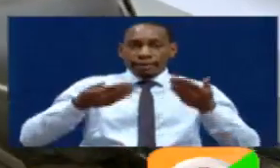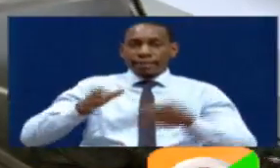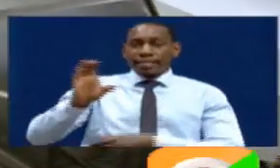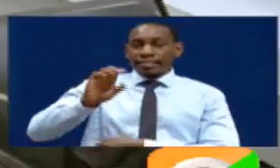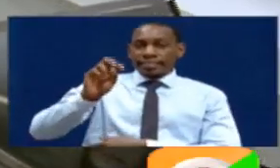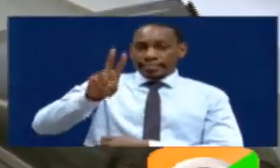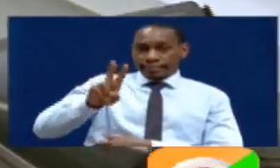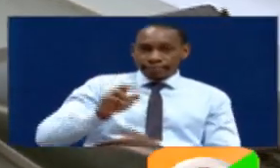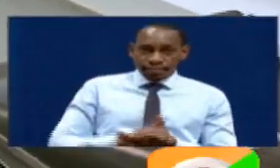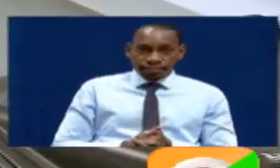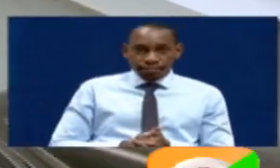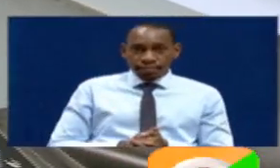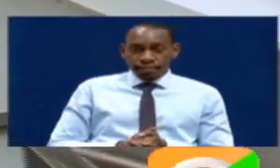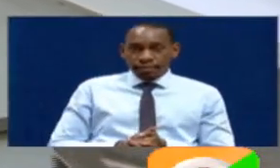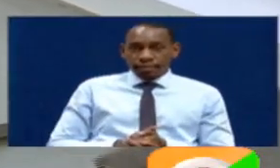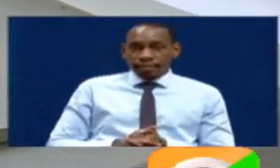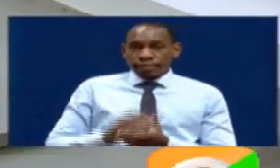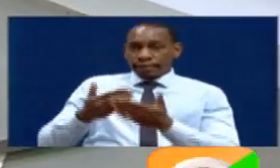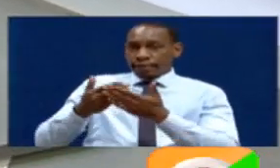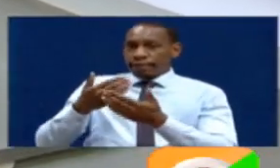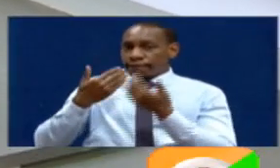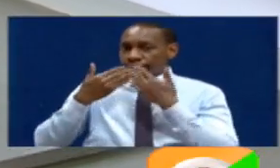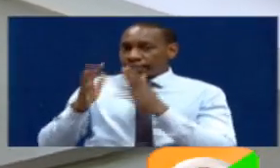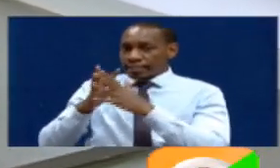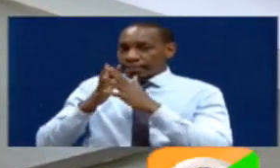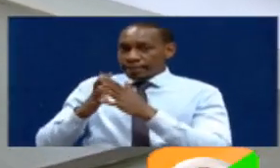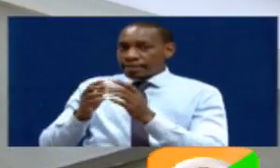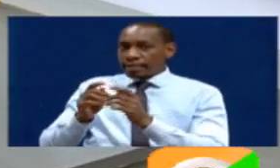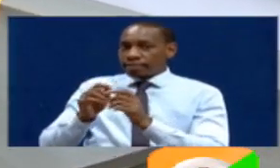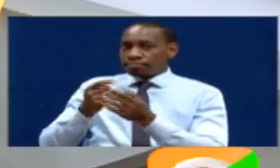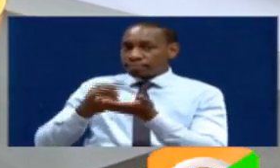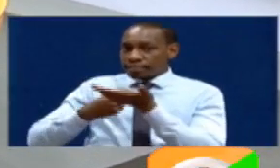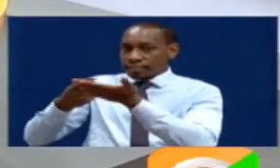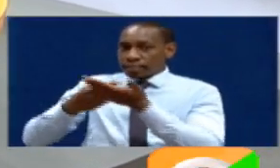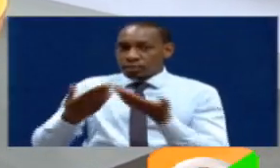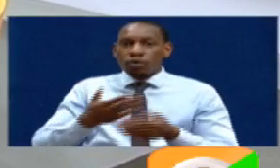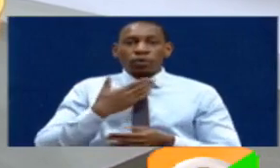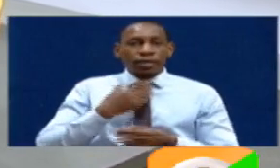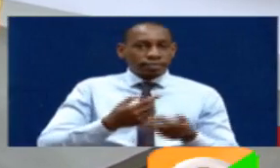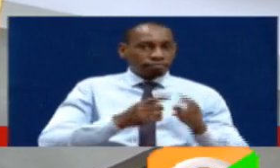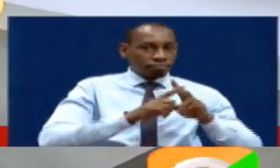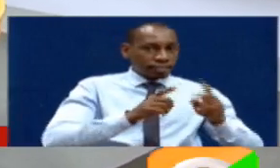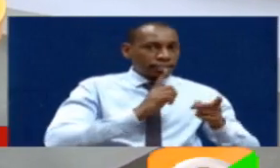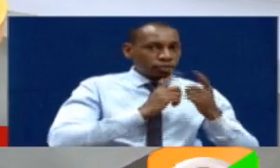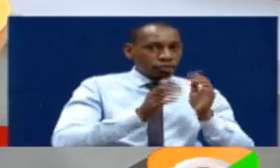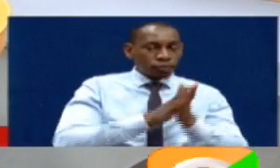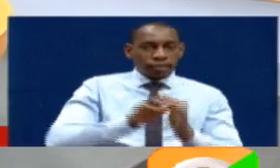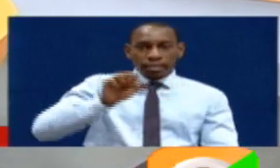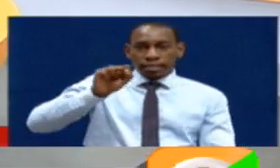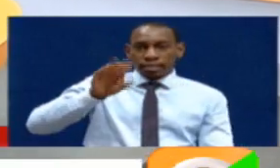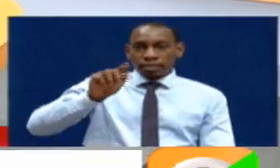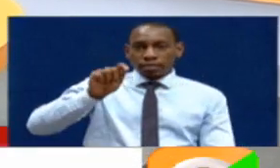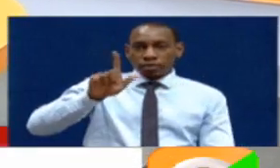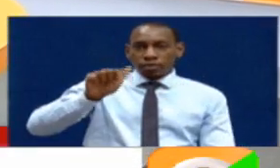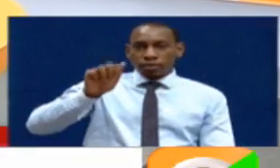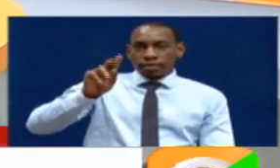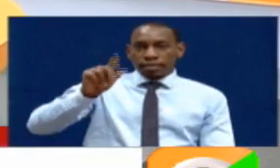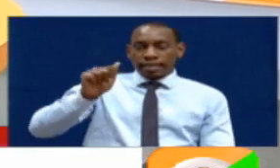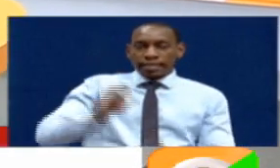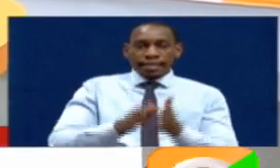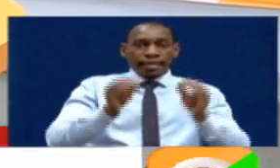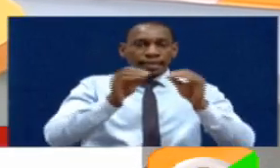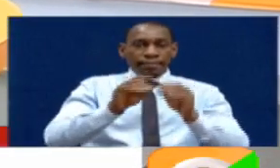Citizen Television from Indianapolis, Indiana. We're going to go to Edinburgh in Scotland, where we find David